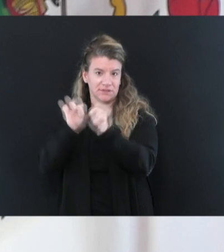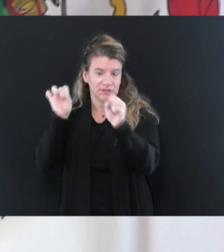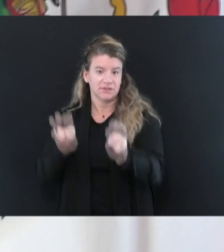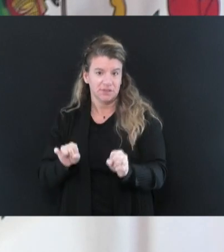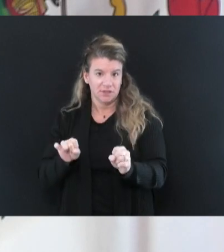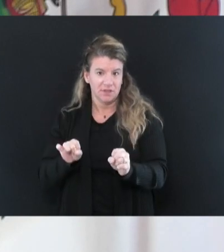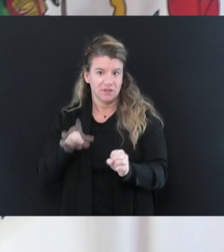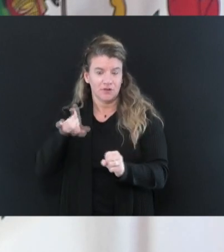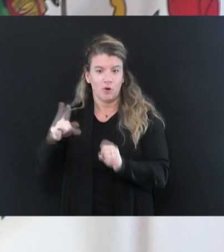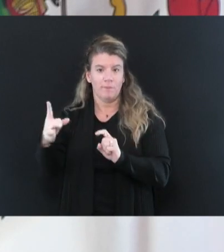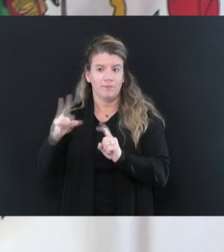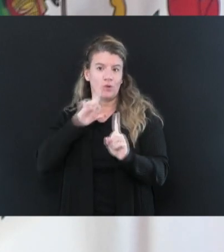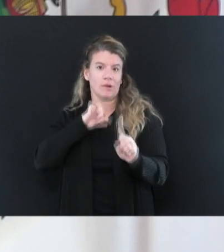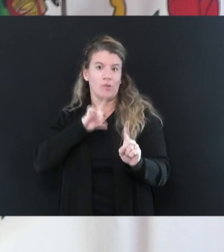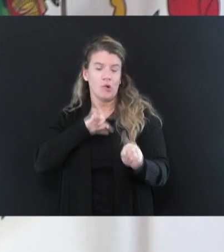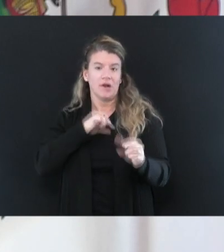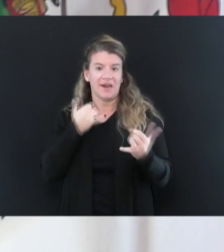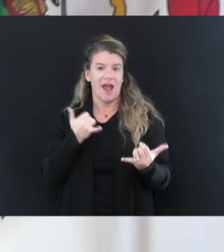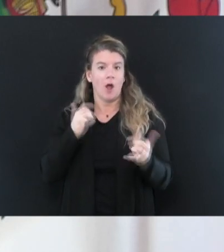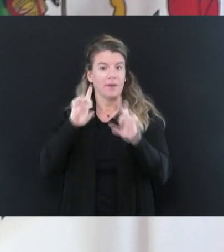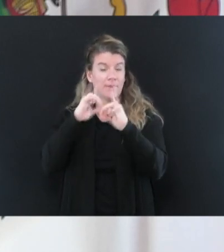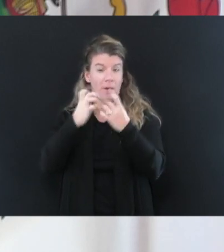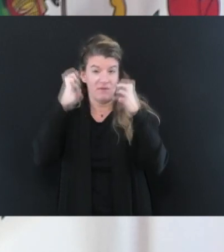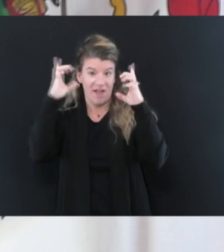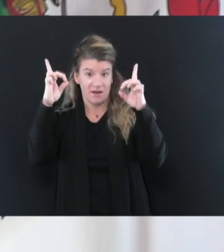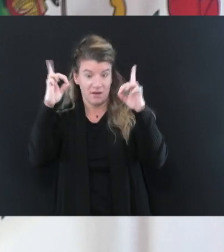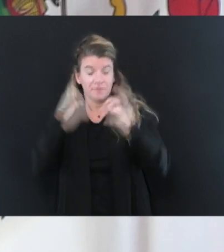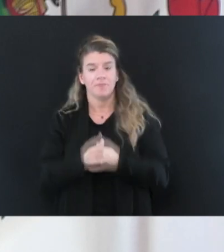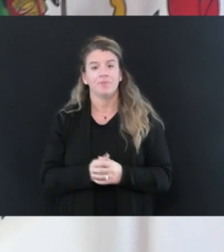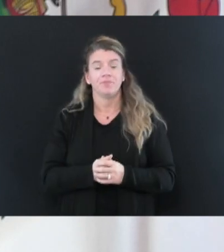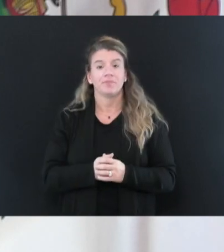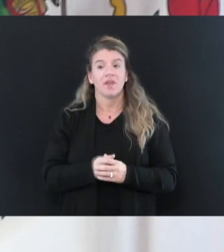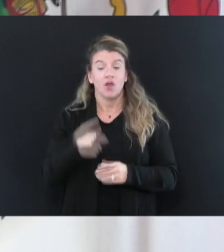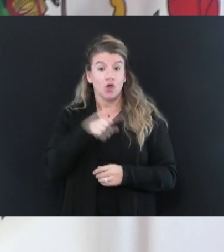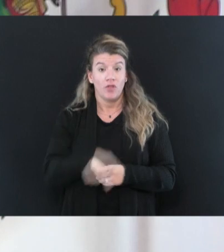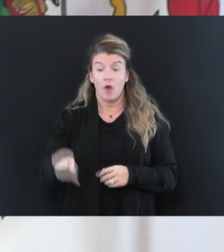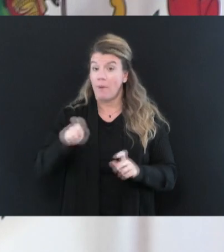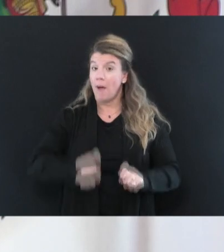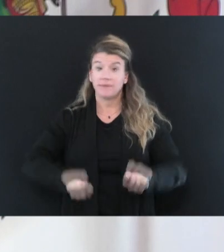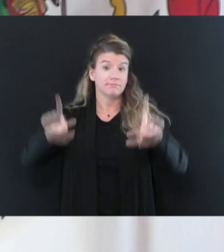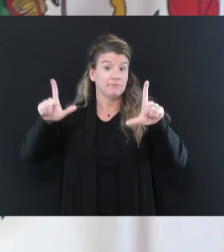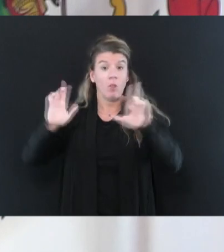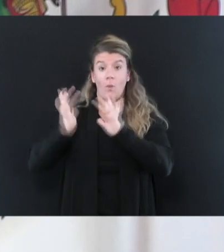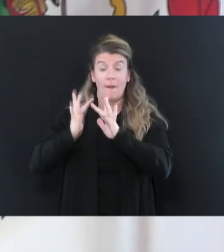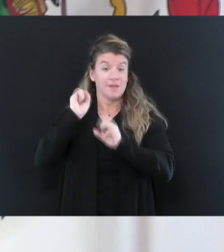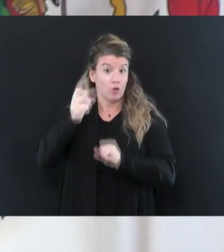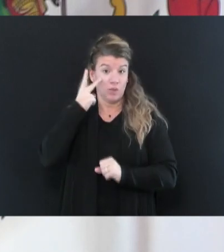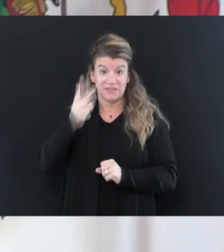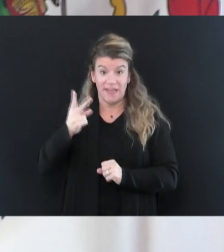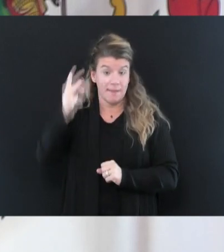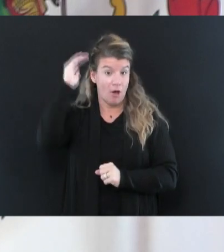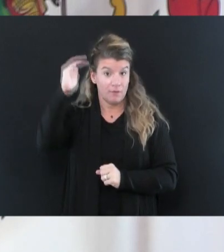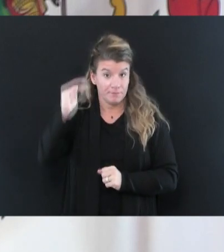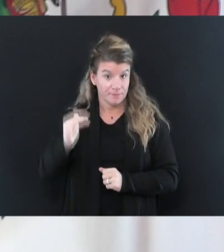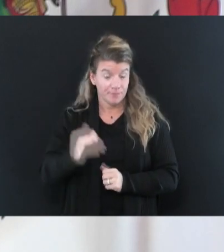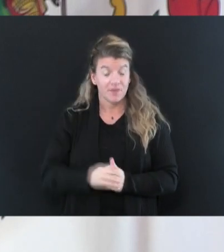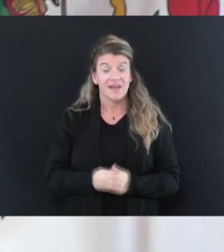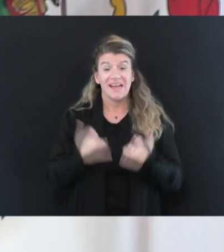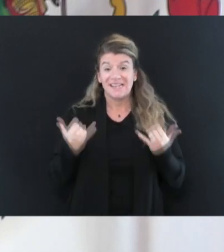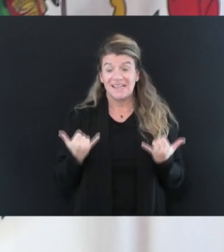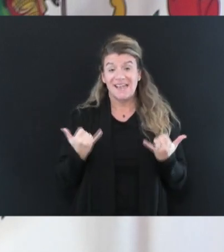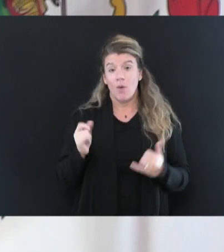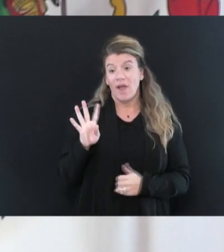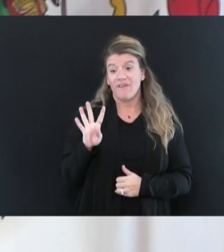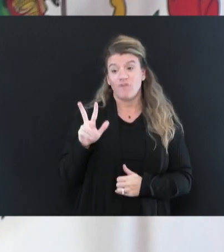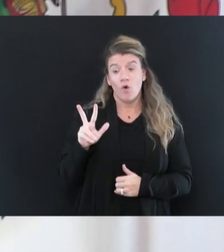are being reported by the Department of Ed. They're all up on our website. As of today, we have